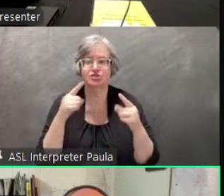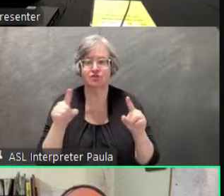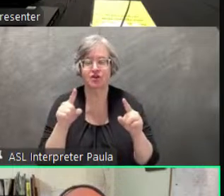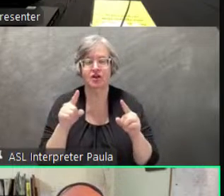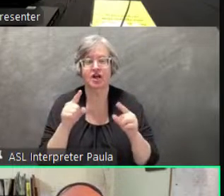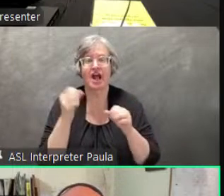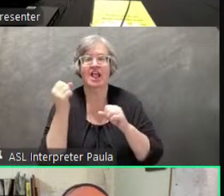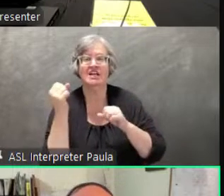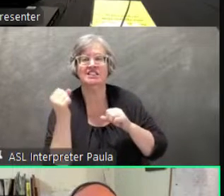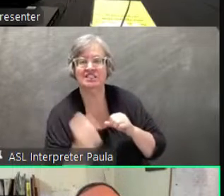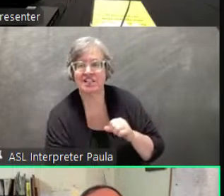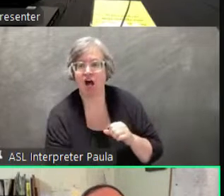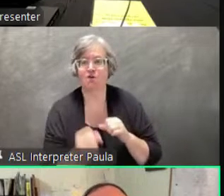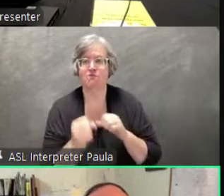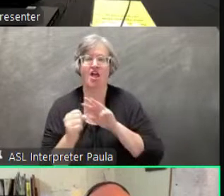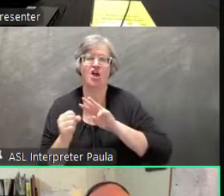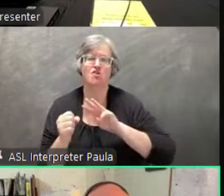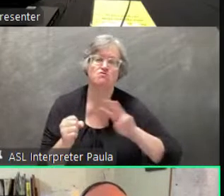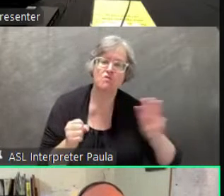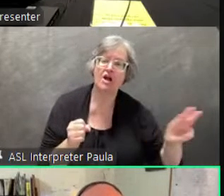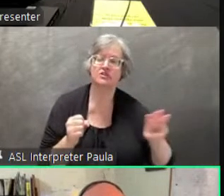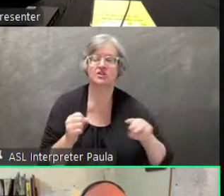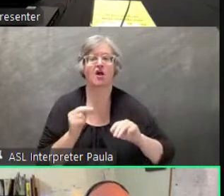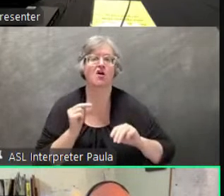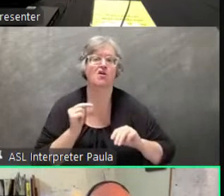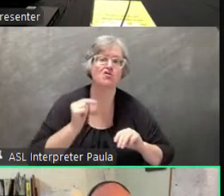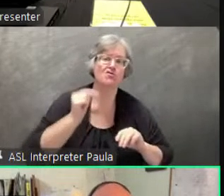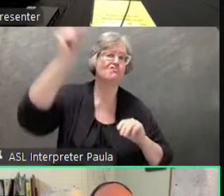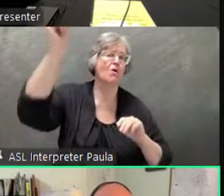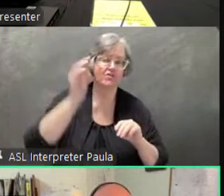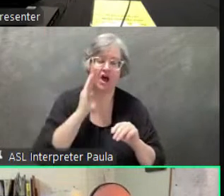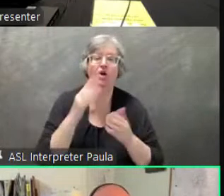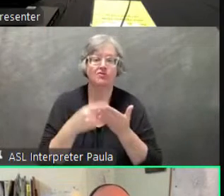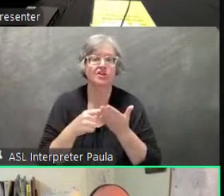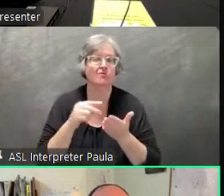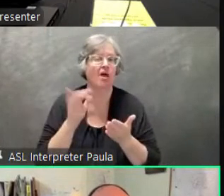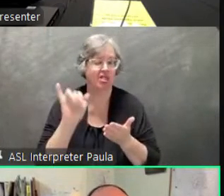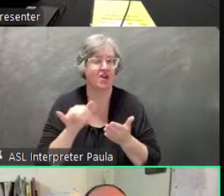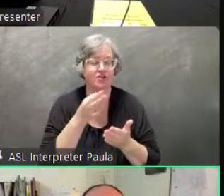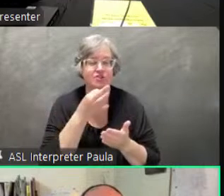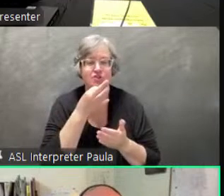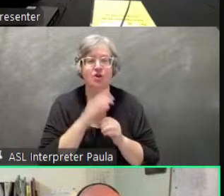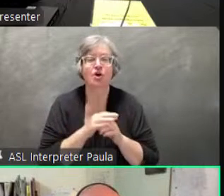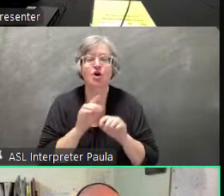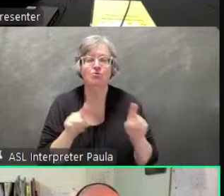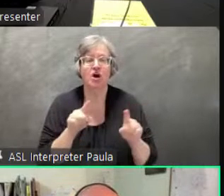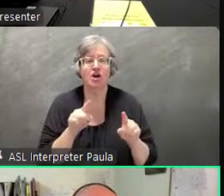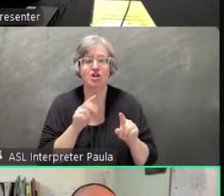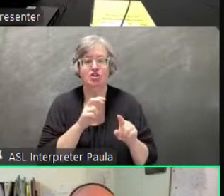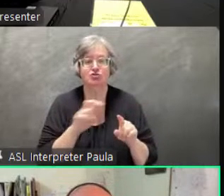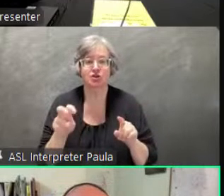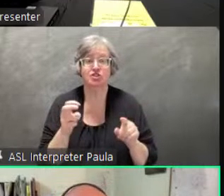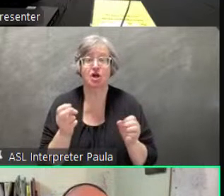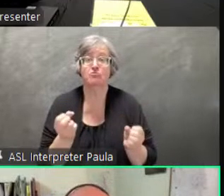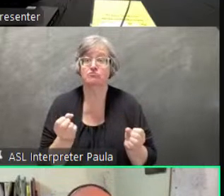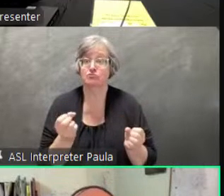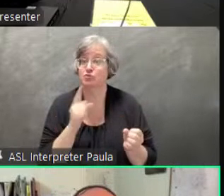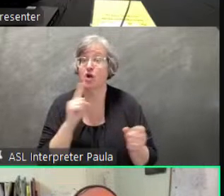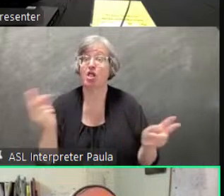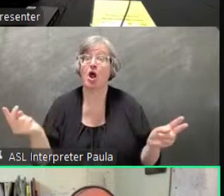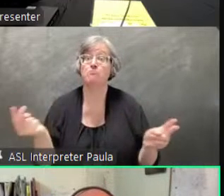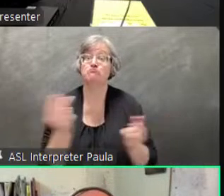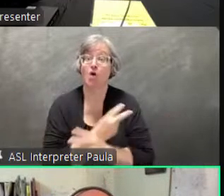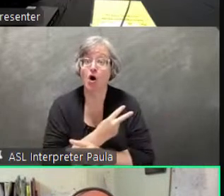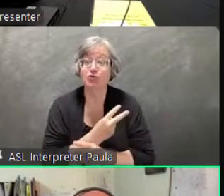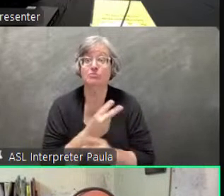far south, in the far west, and also in the far north. I'll talk about that in a minute. But transit multiplies the number of opportunities